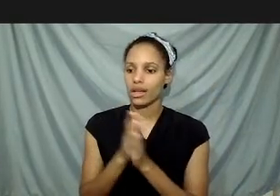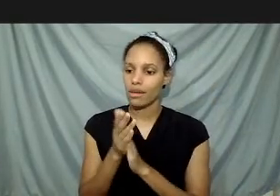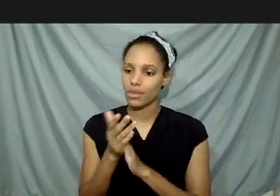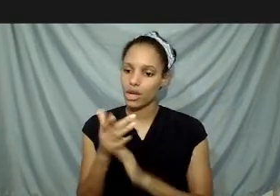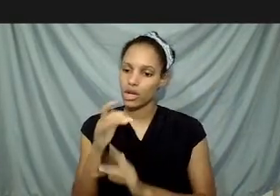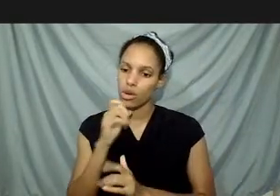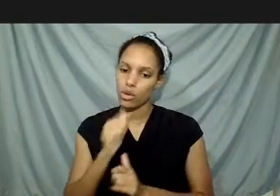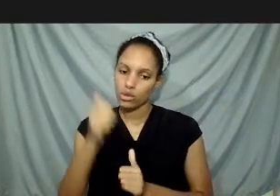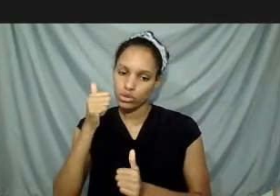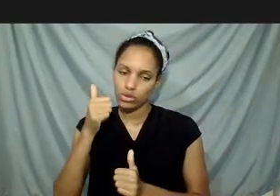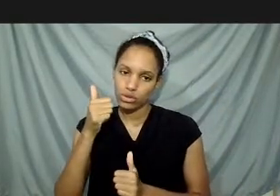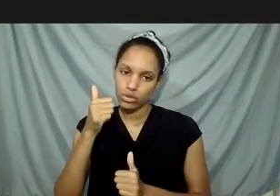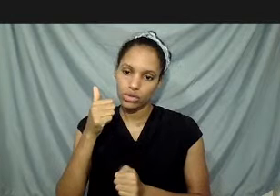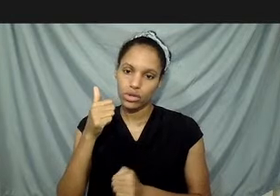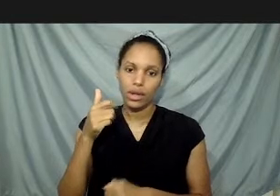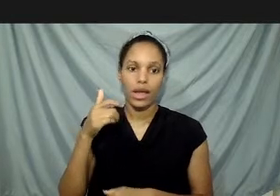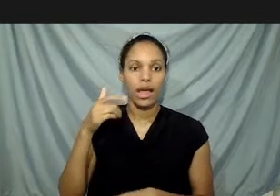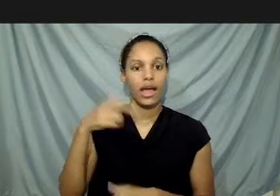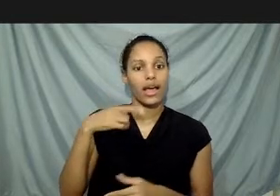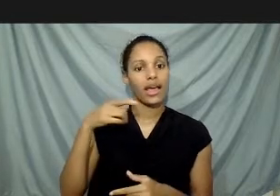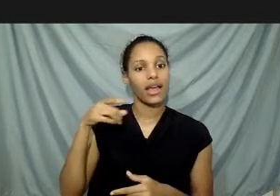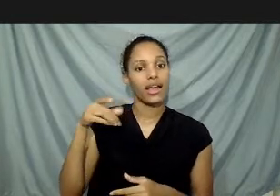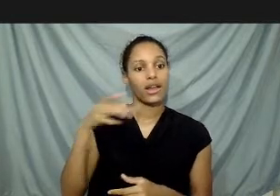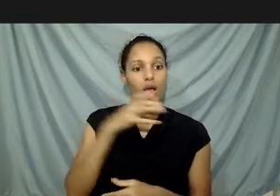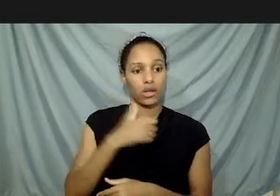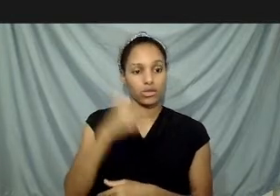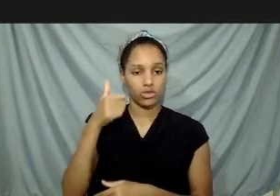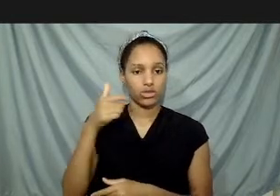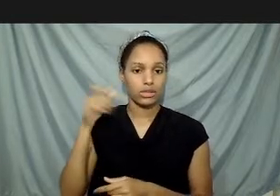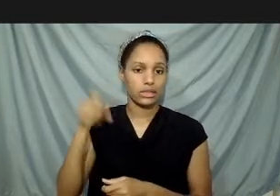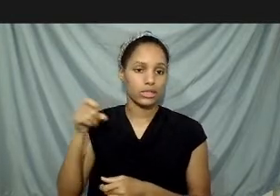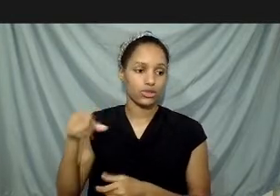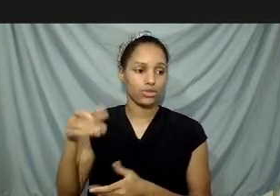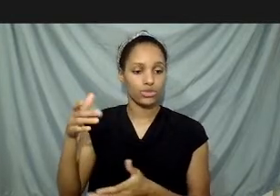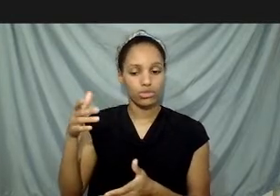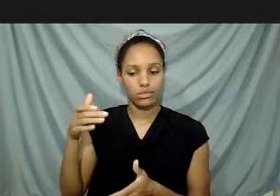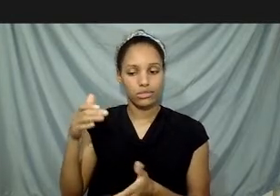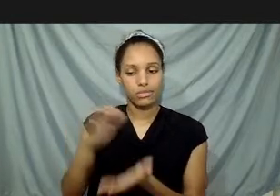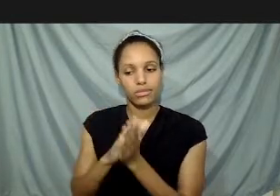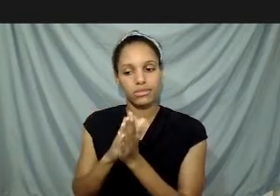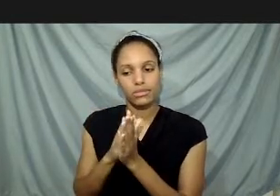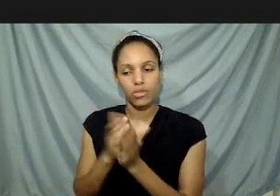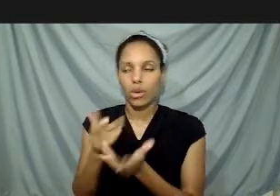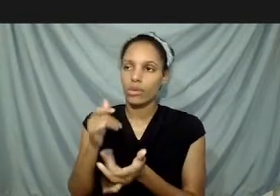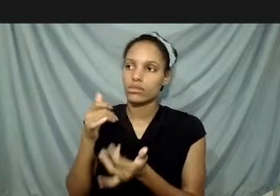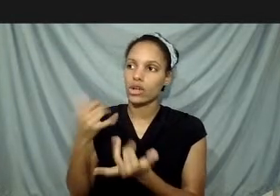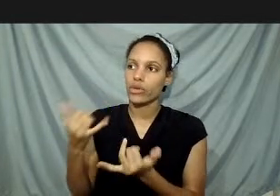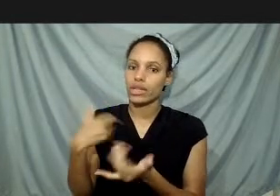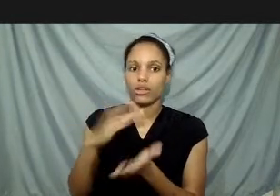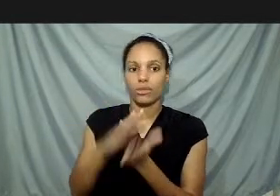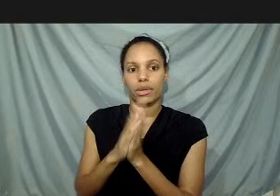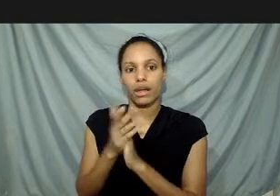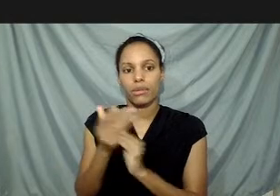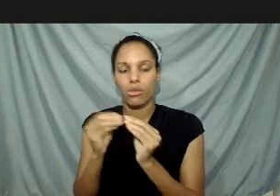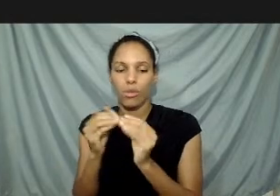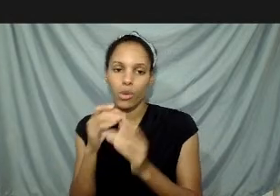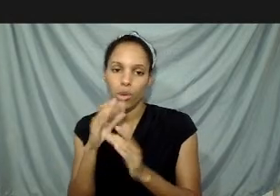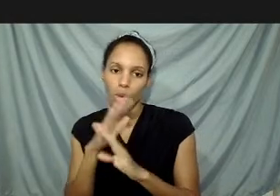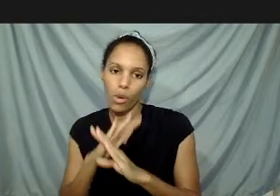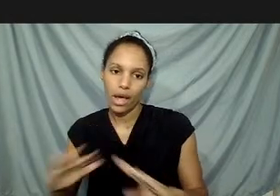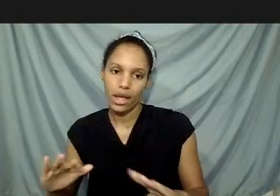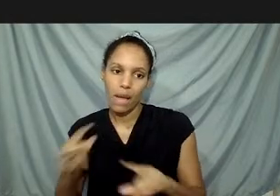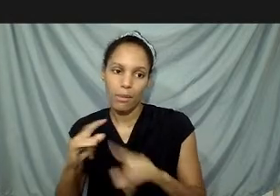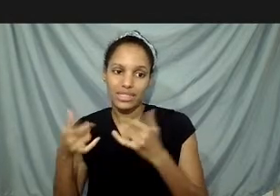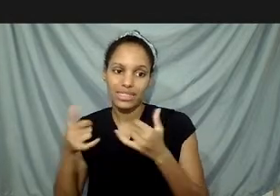that elders must learn. Elders are often becoming more quiet as they get older, but they also must learn to speak up